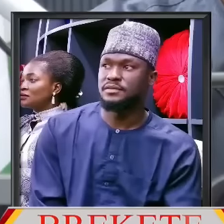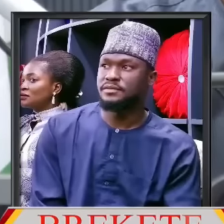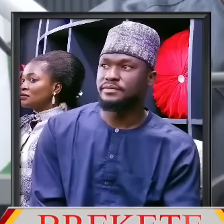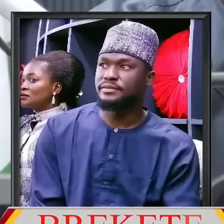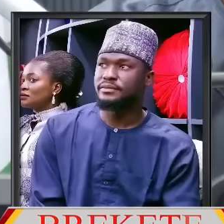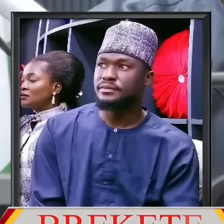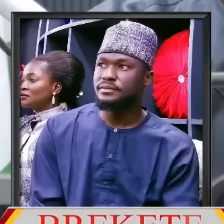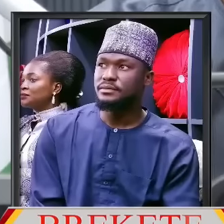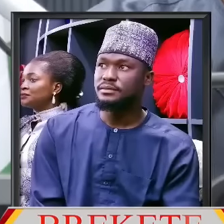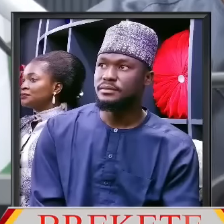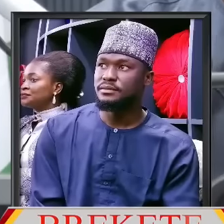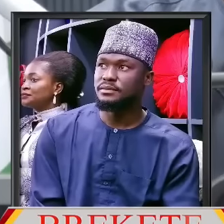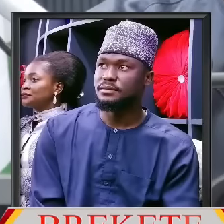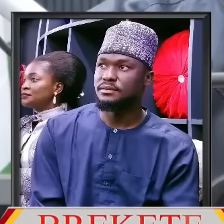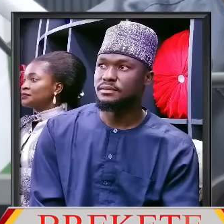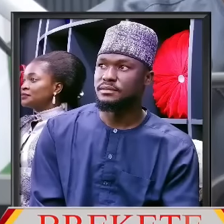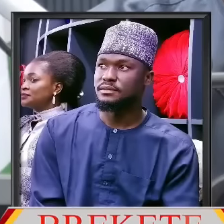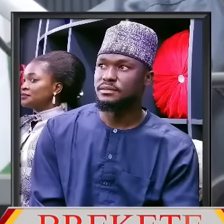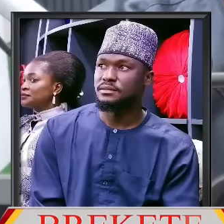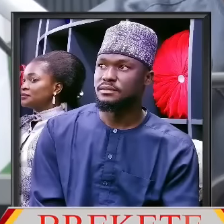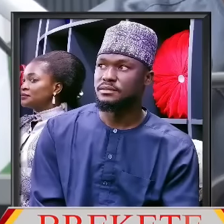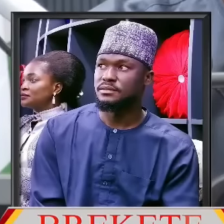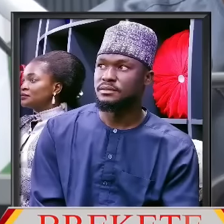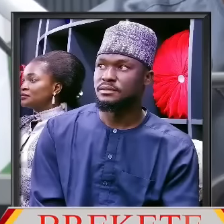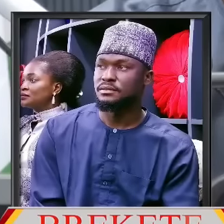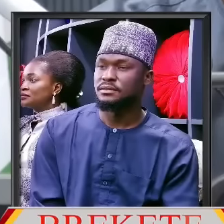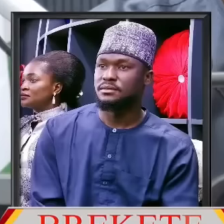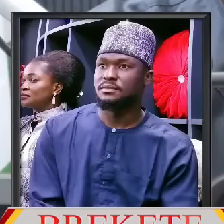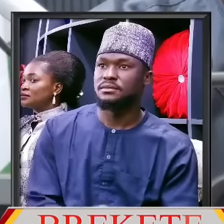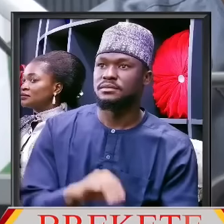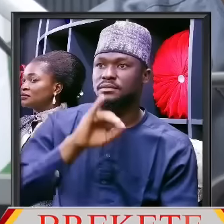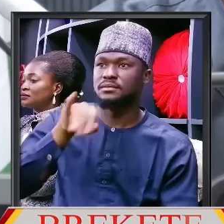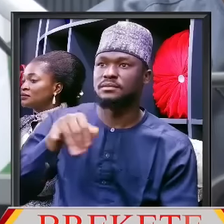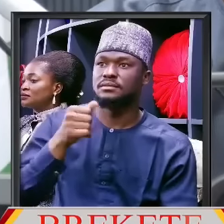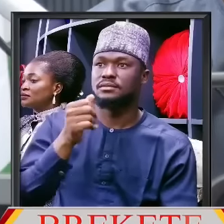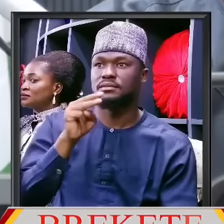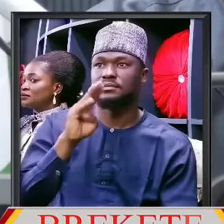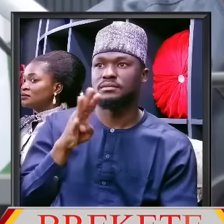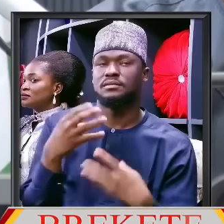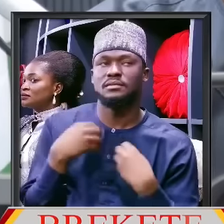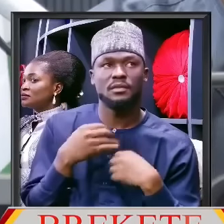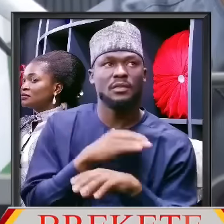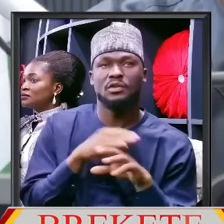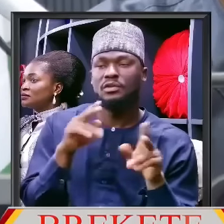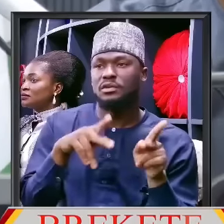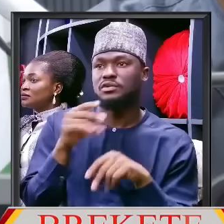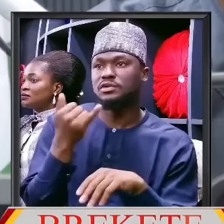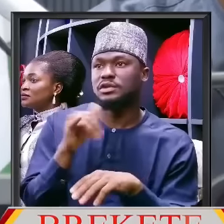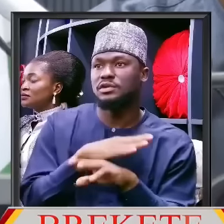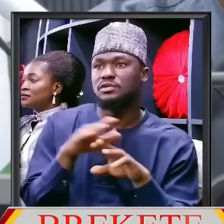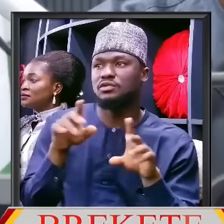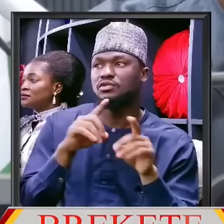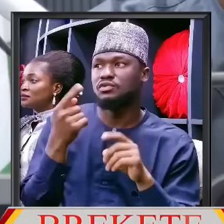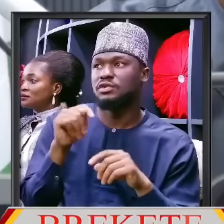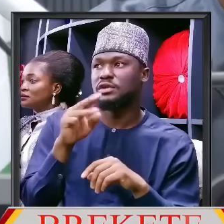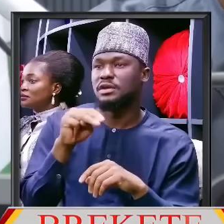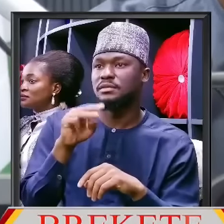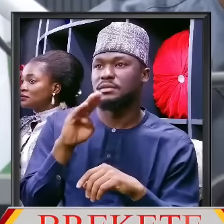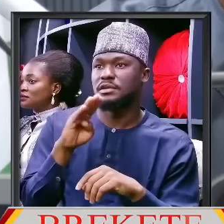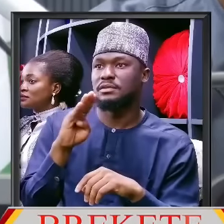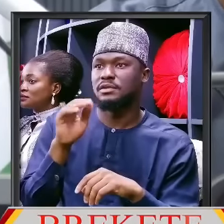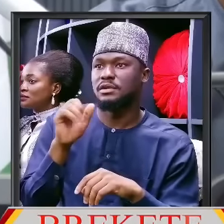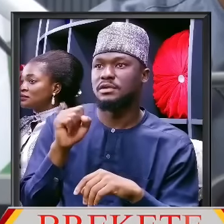2017. Yes. JAMB admission has not been uploaded. Yes, sir. And they don't do the MBBS 1. Yes, sir.